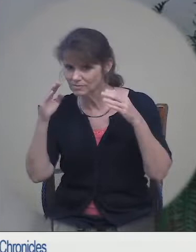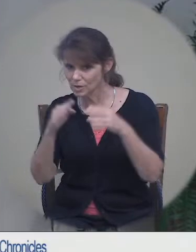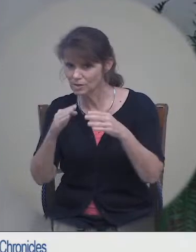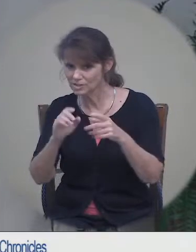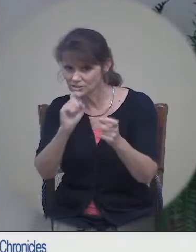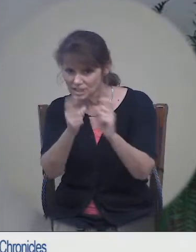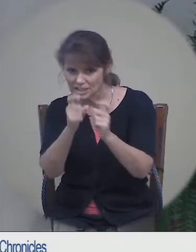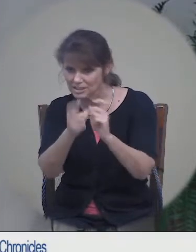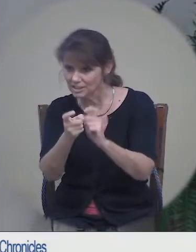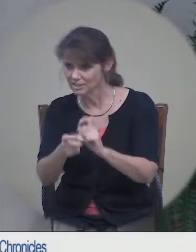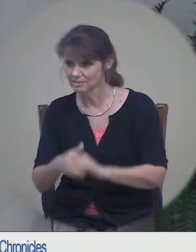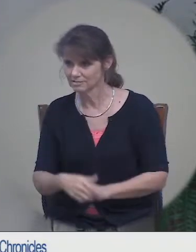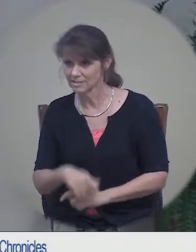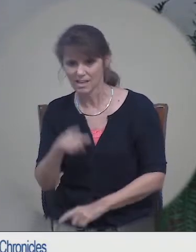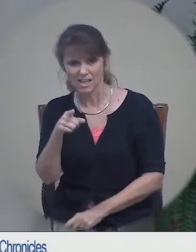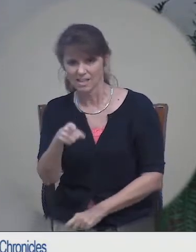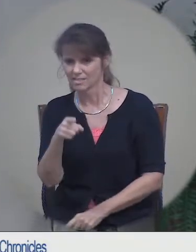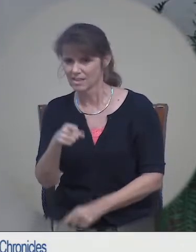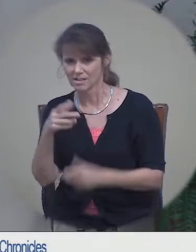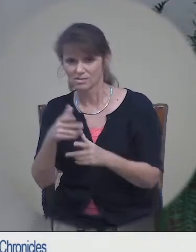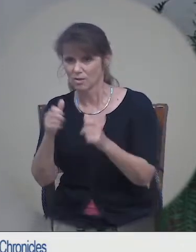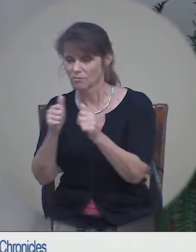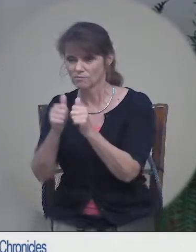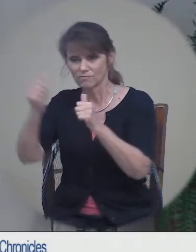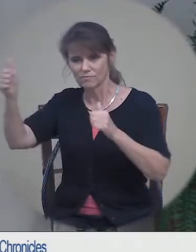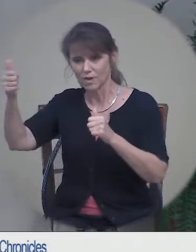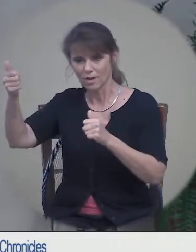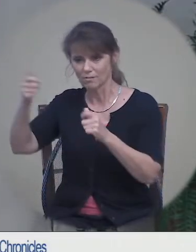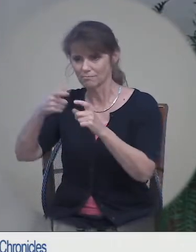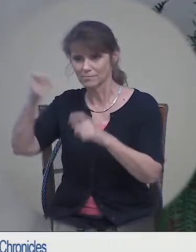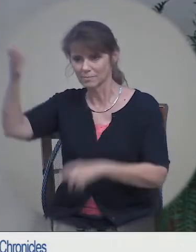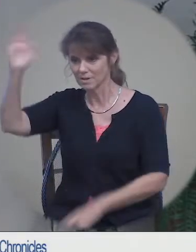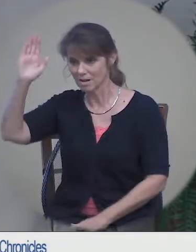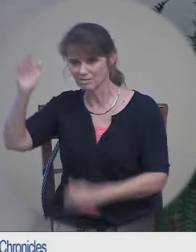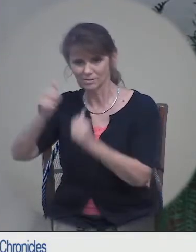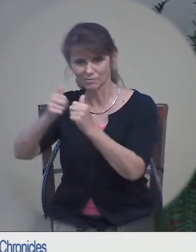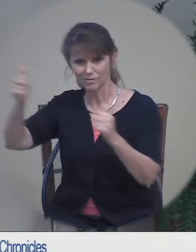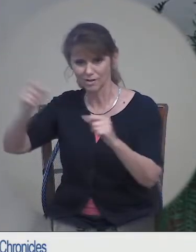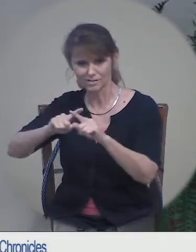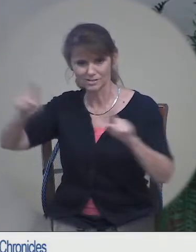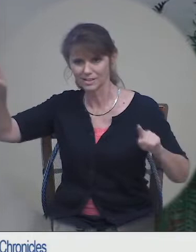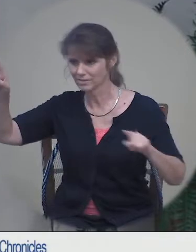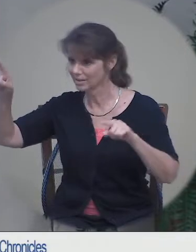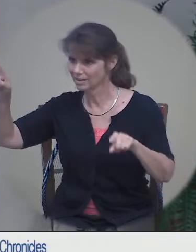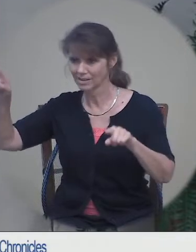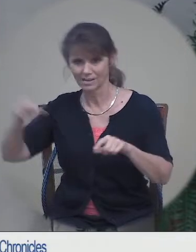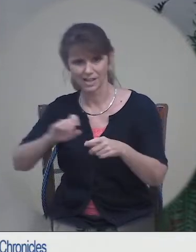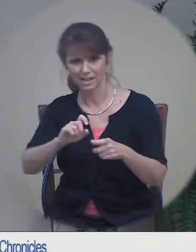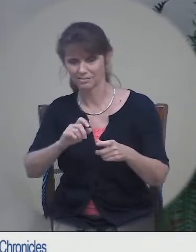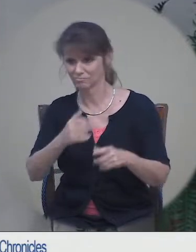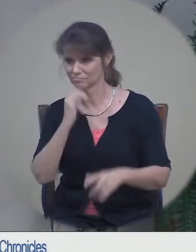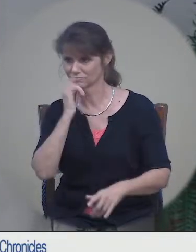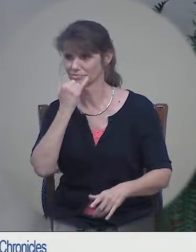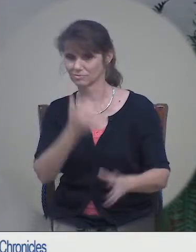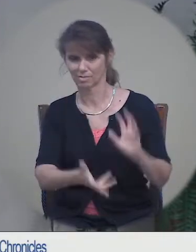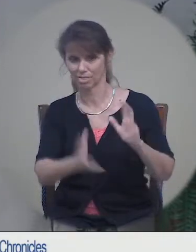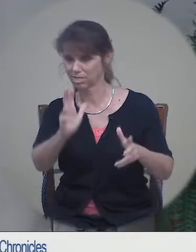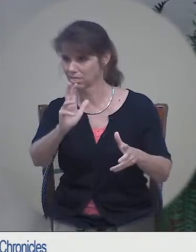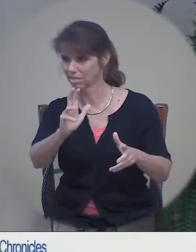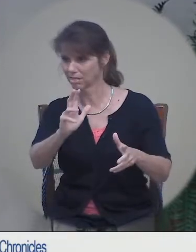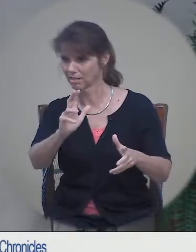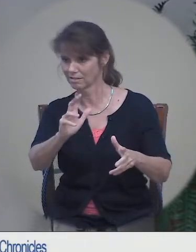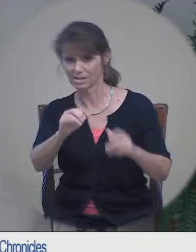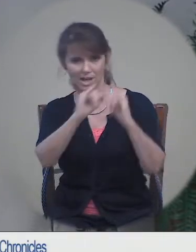away from God's standard under the reigns of Ahaz and the successive kings, they were a long way away from where God wanted them to